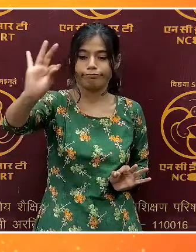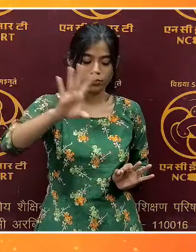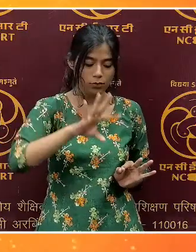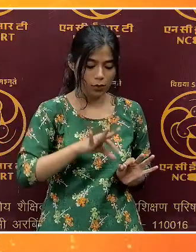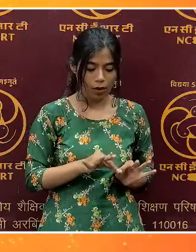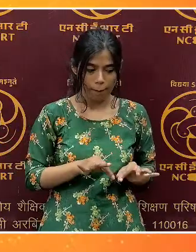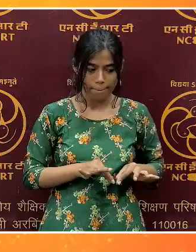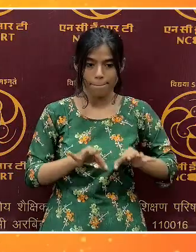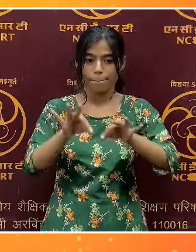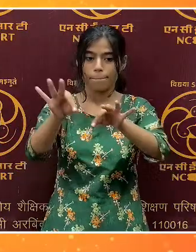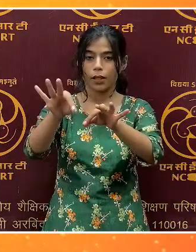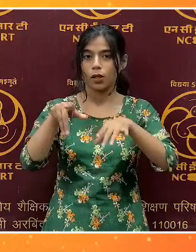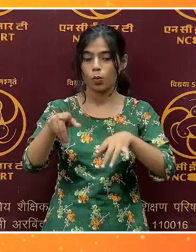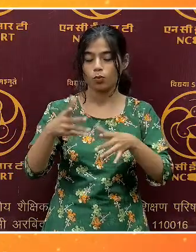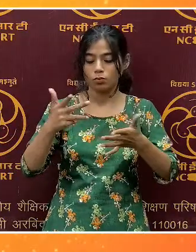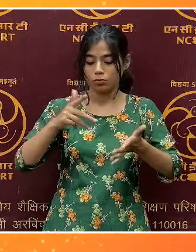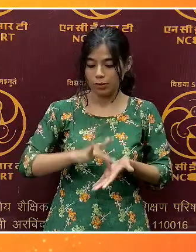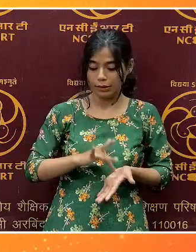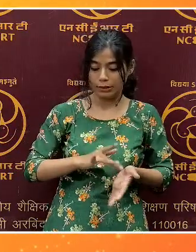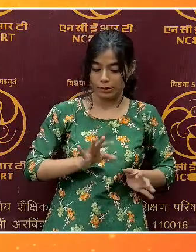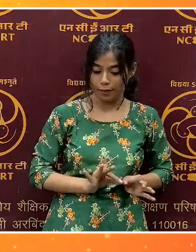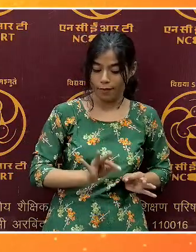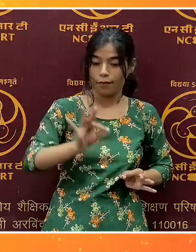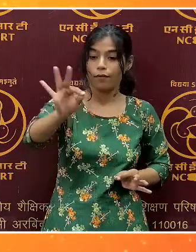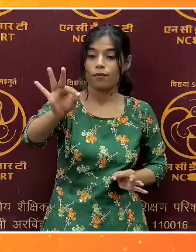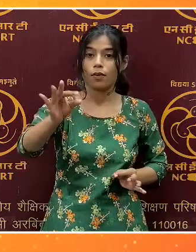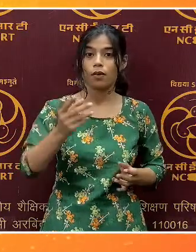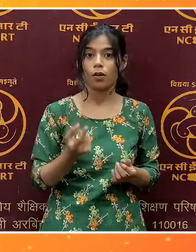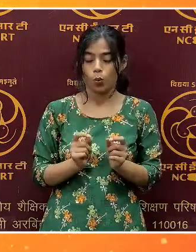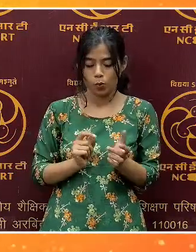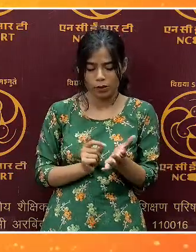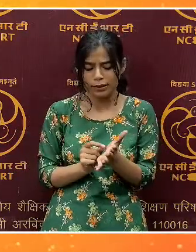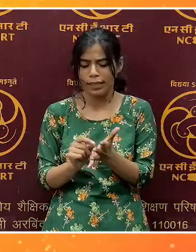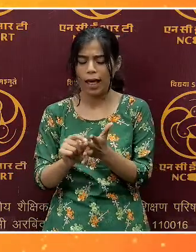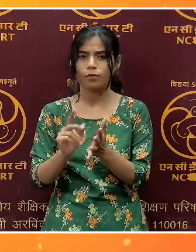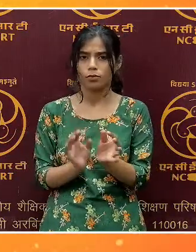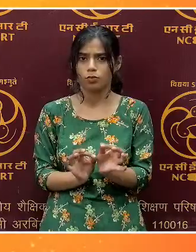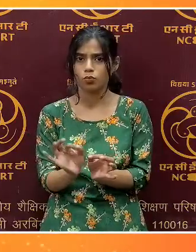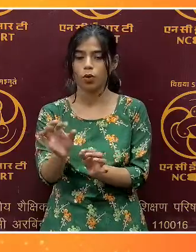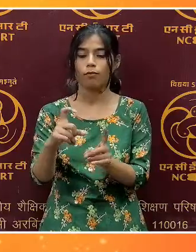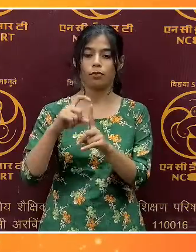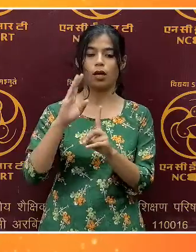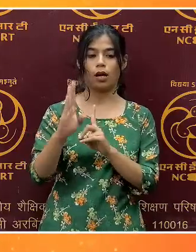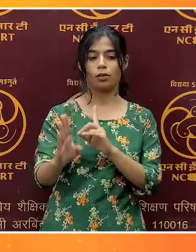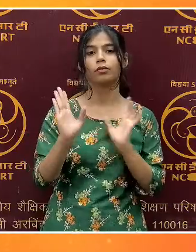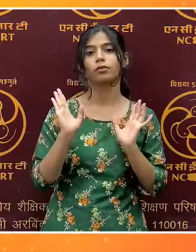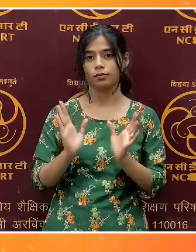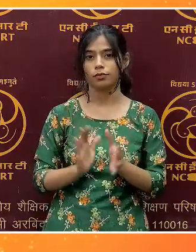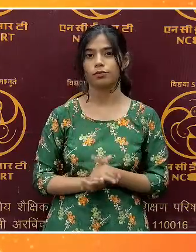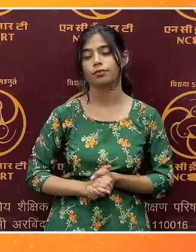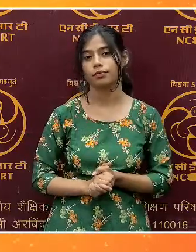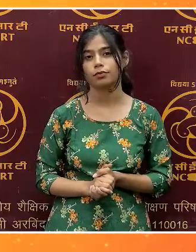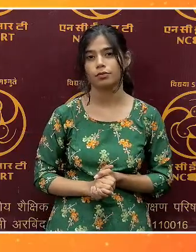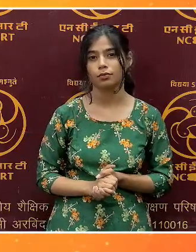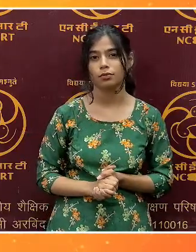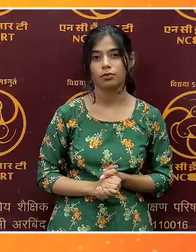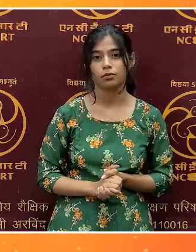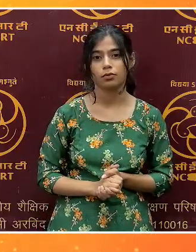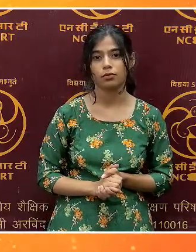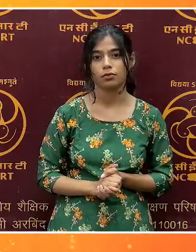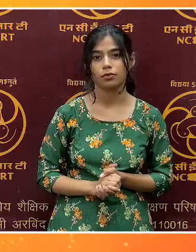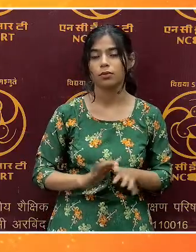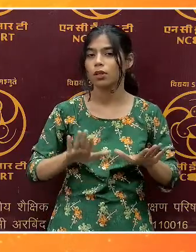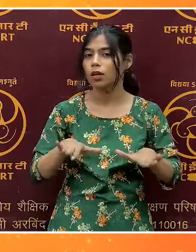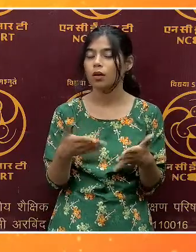position to final position, with the sense of direction also, because it is displacement, it is a vector quantity. right